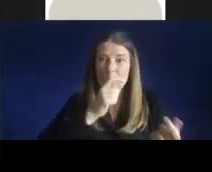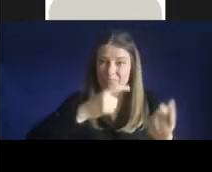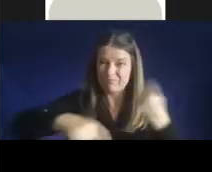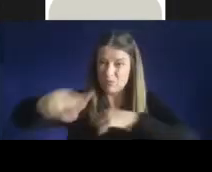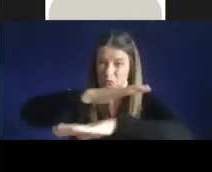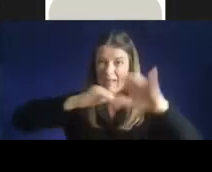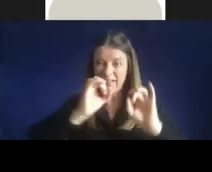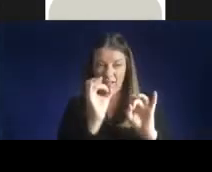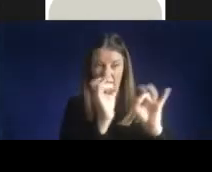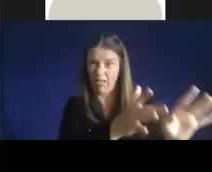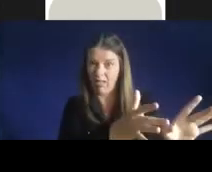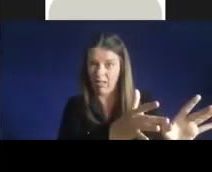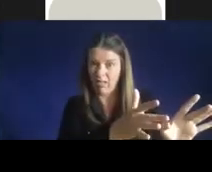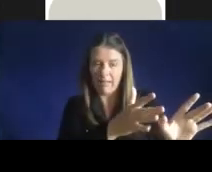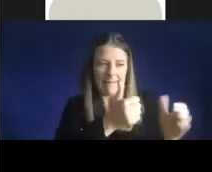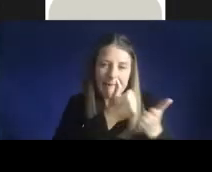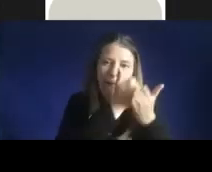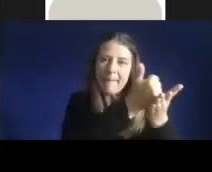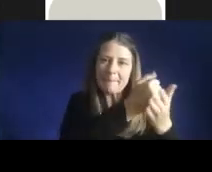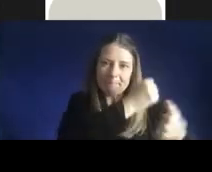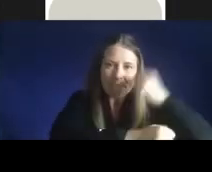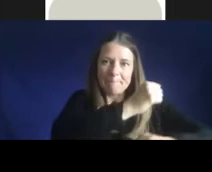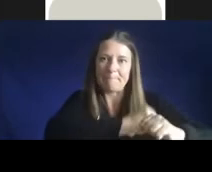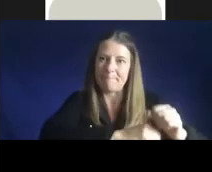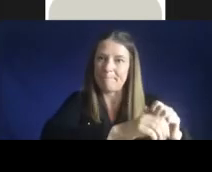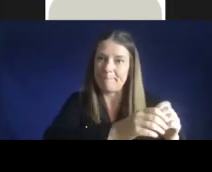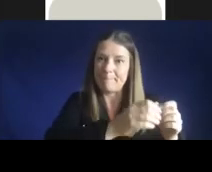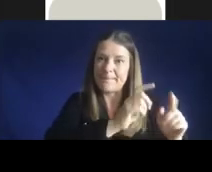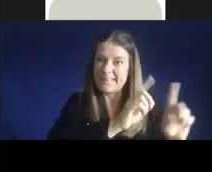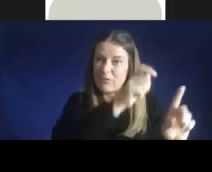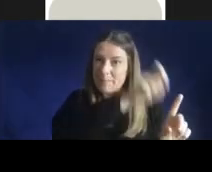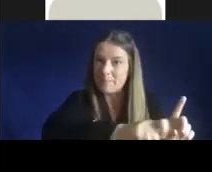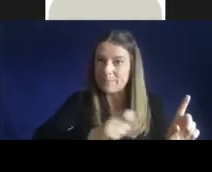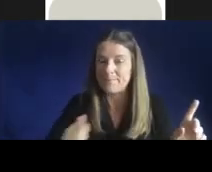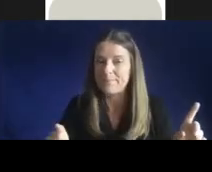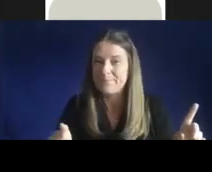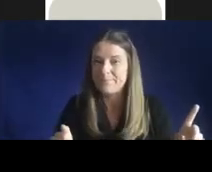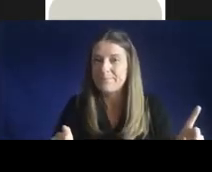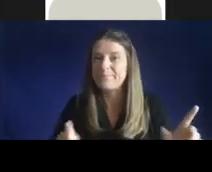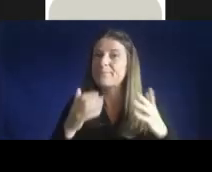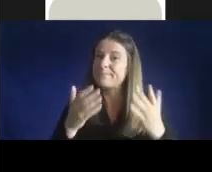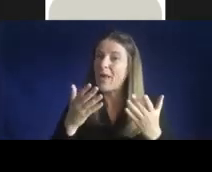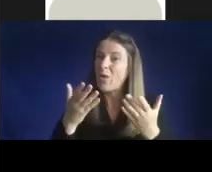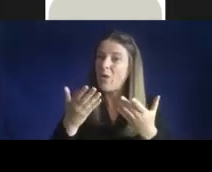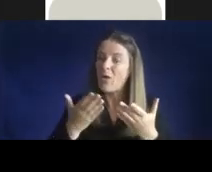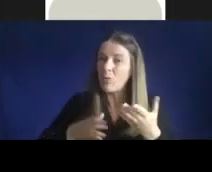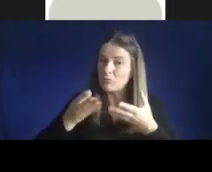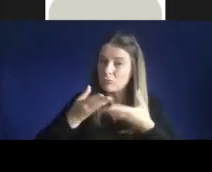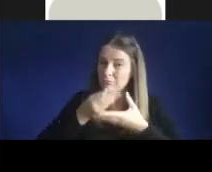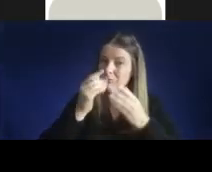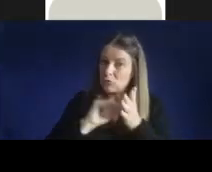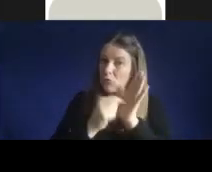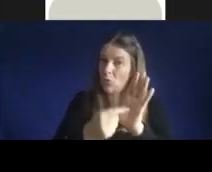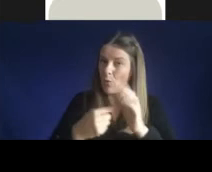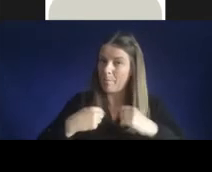I would like now to give you an example of the creative resource that I've created in order to begin this change in my own learning